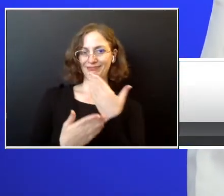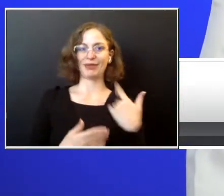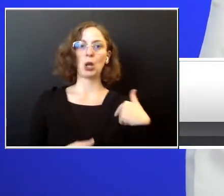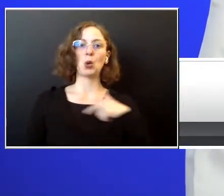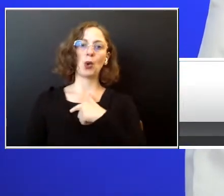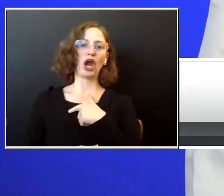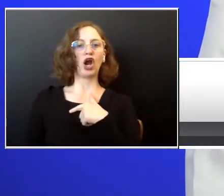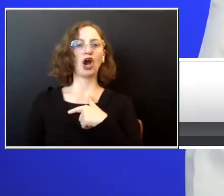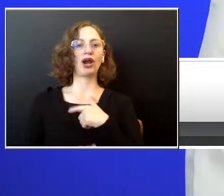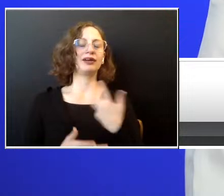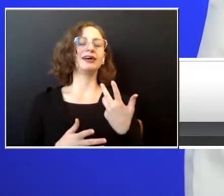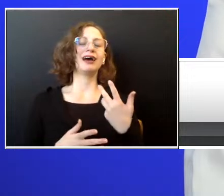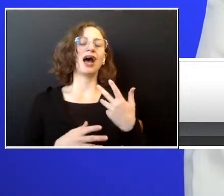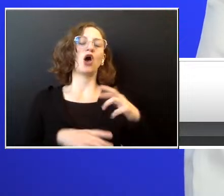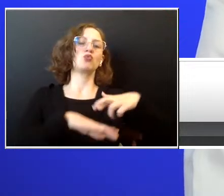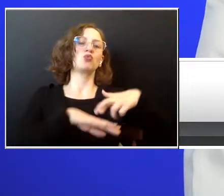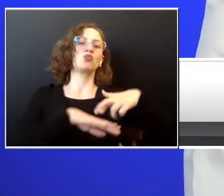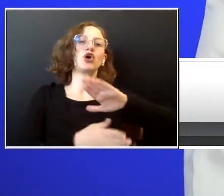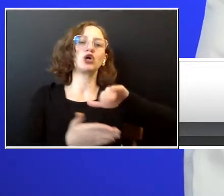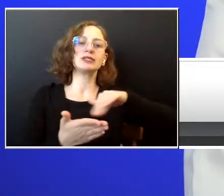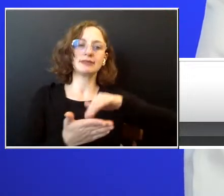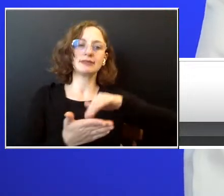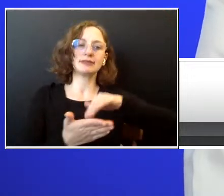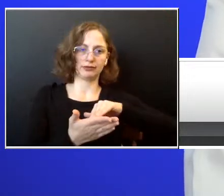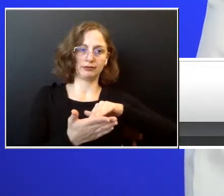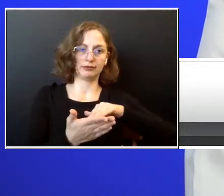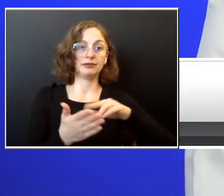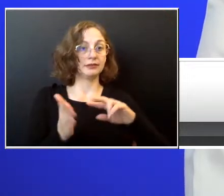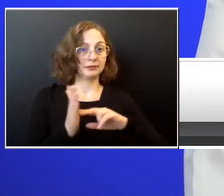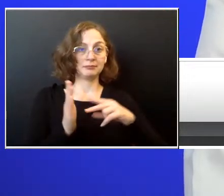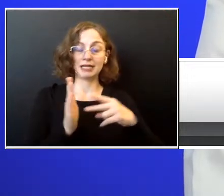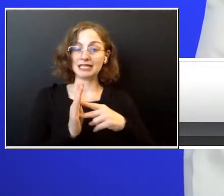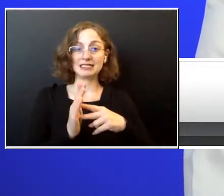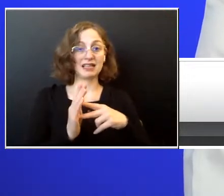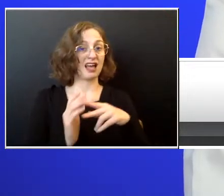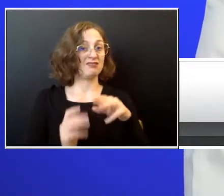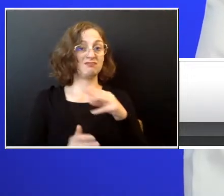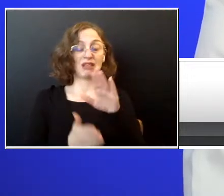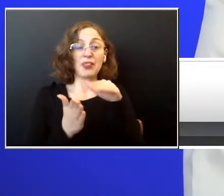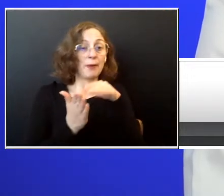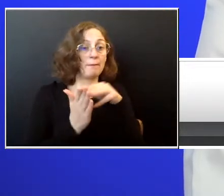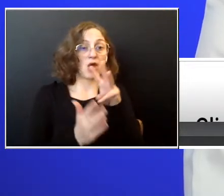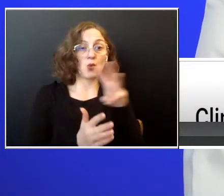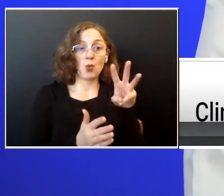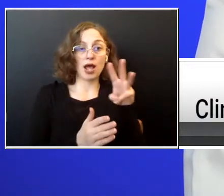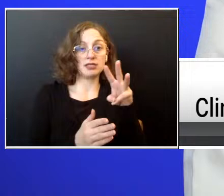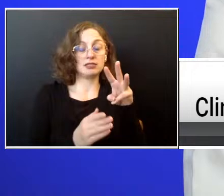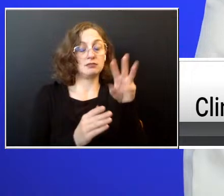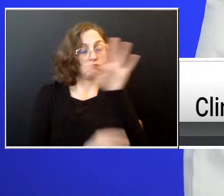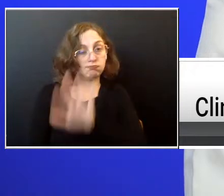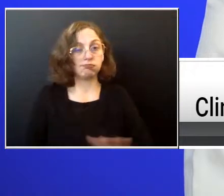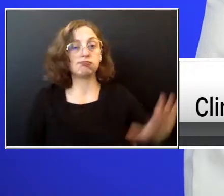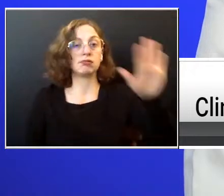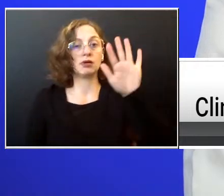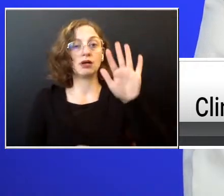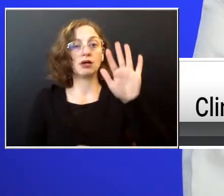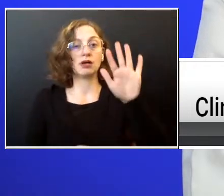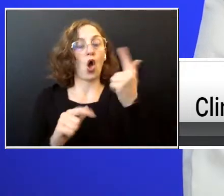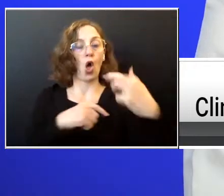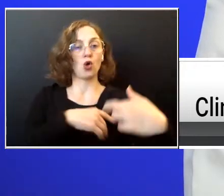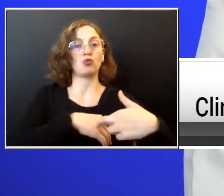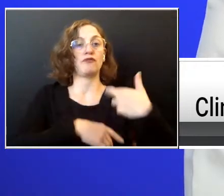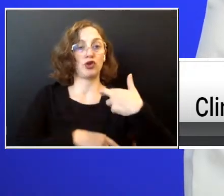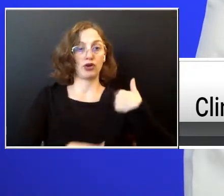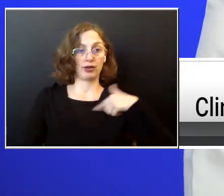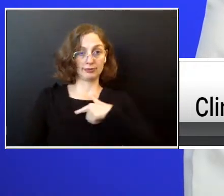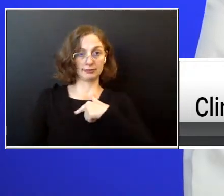get referrals from all over the Midwest. We have a number of physicians here in our department that